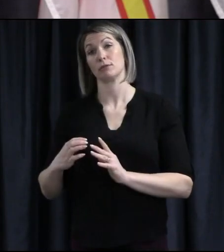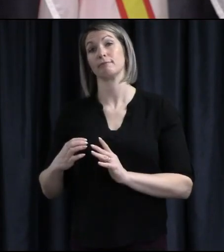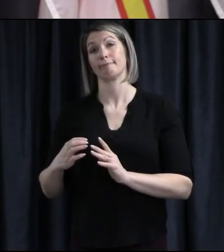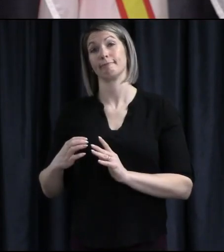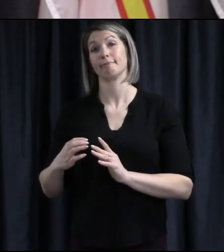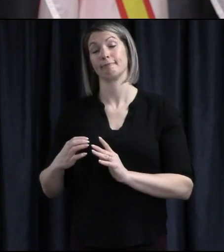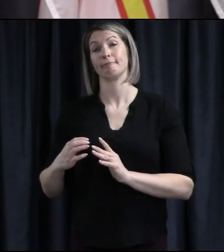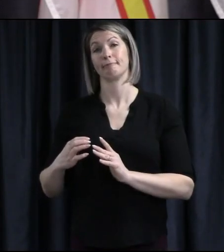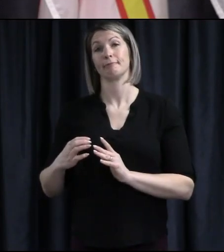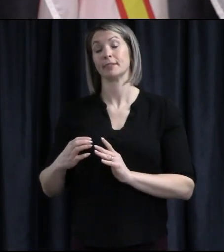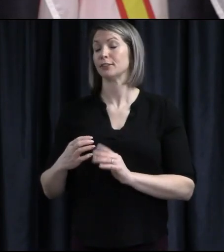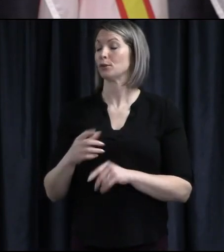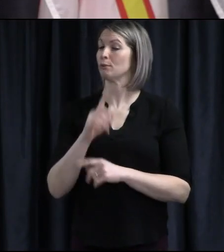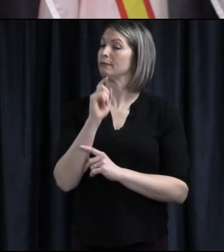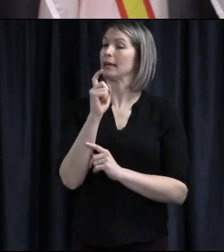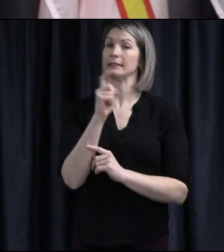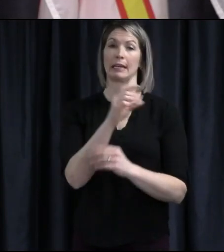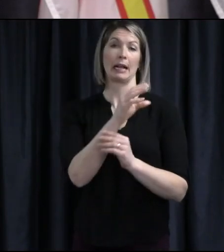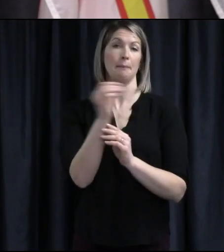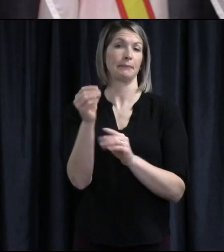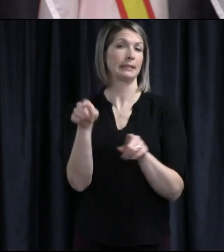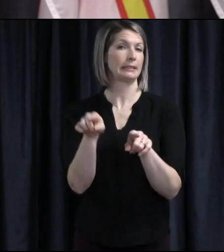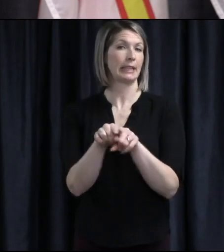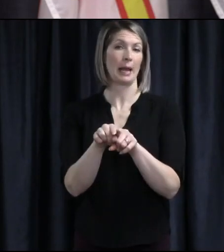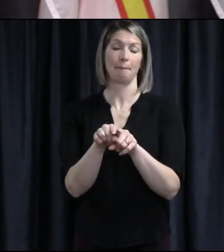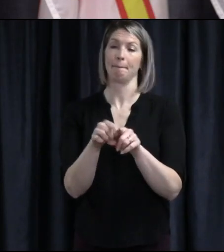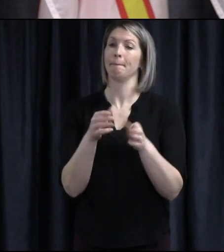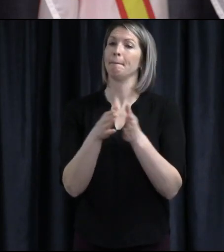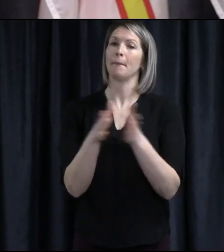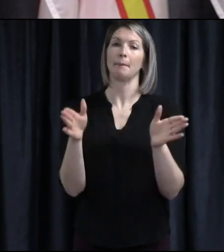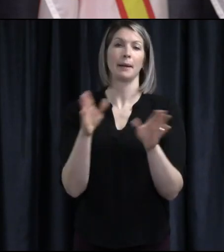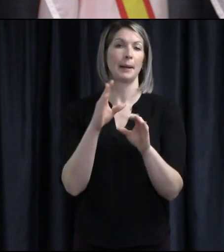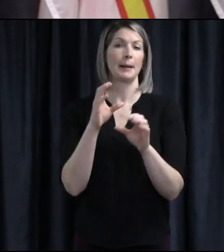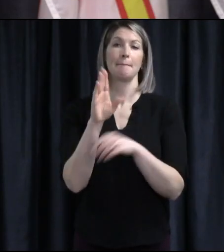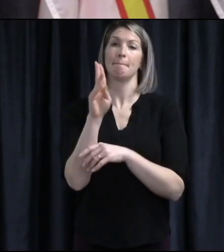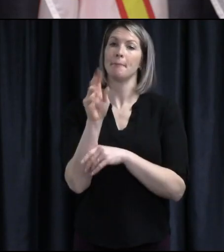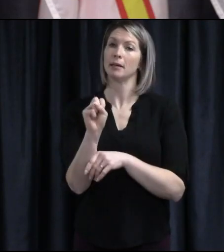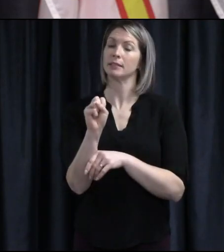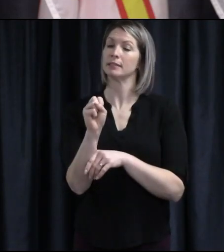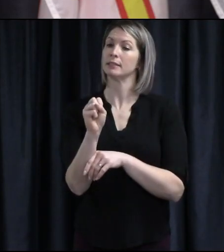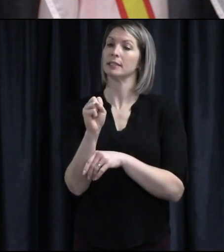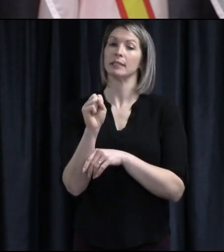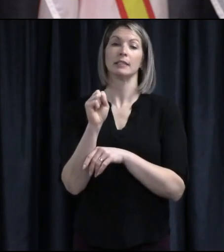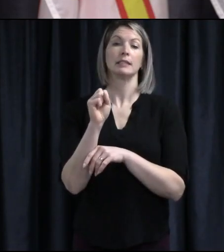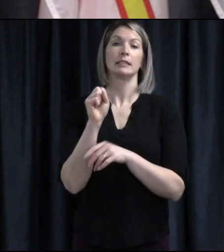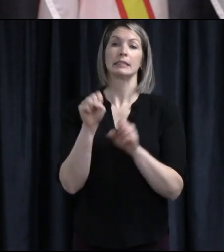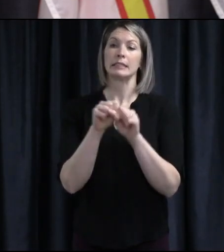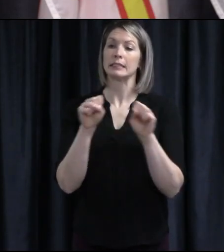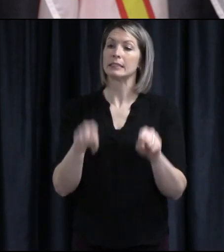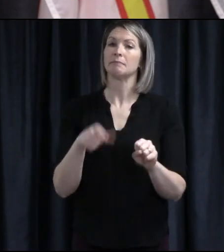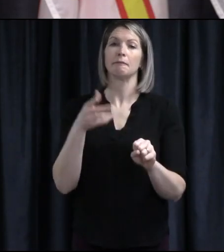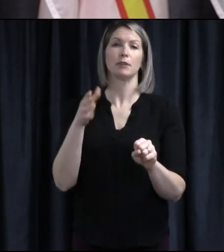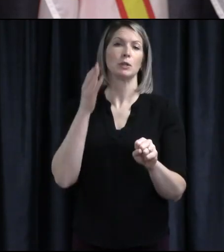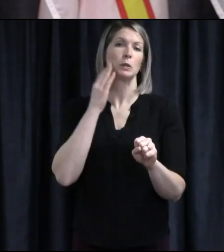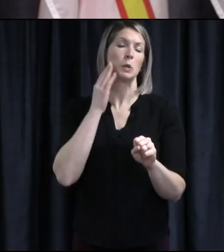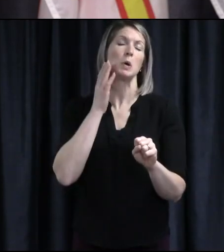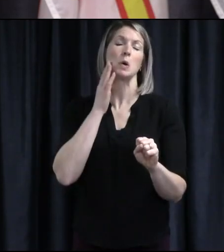than for the public bus system or for the taxi